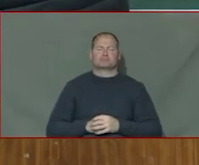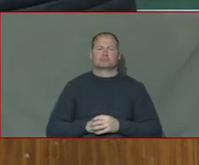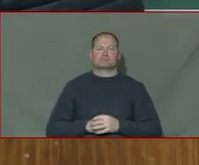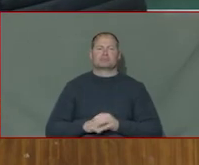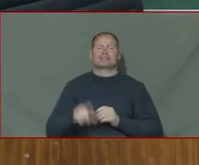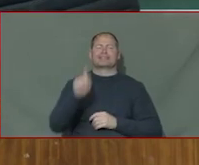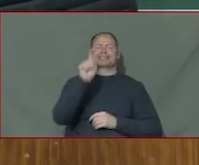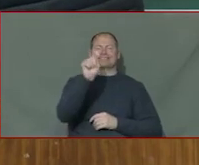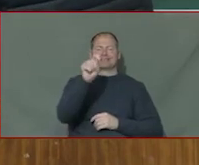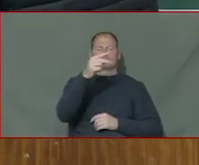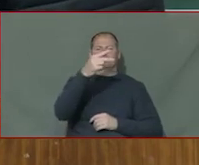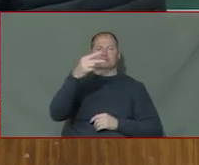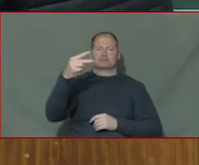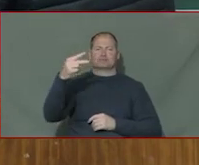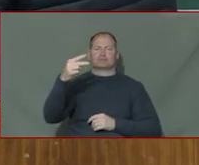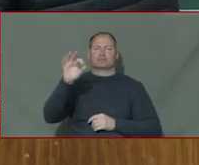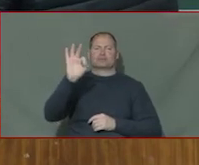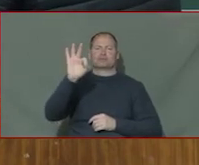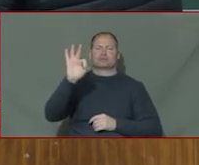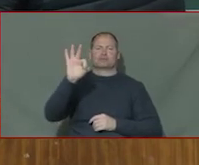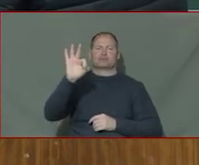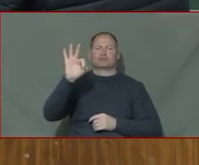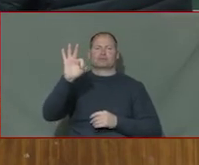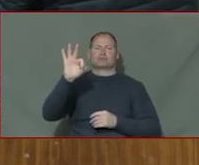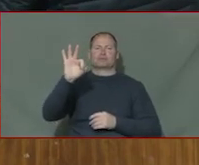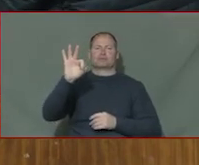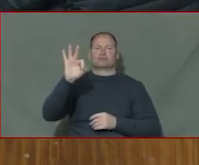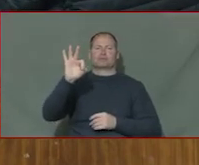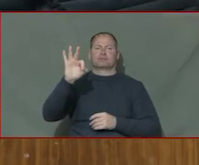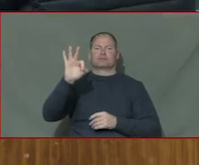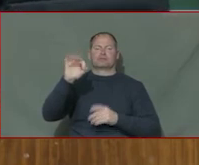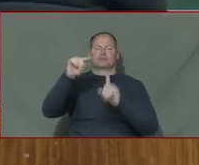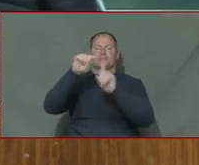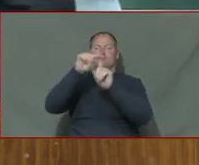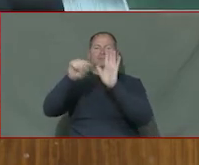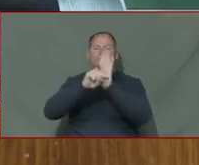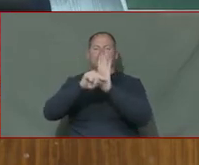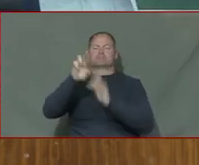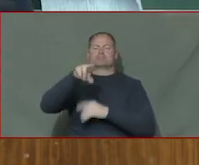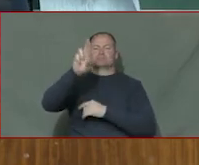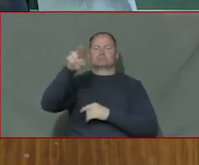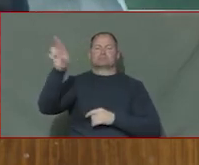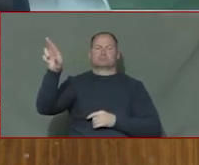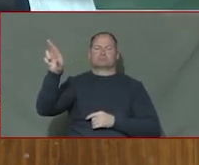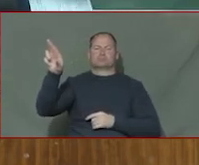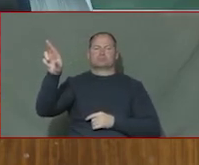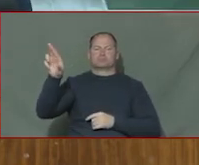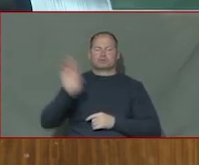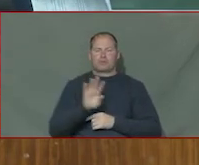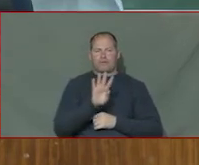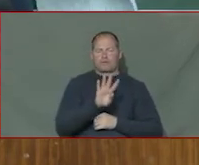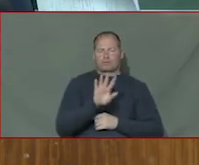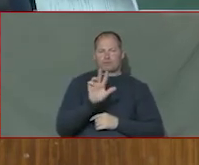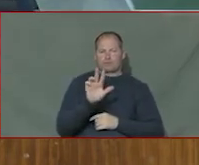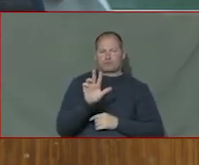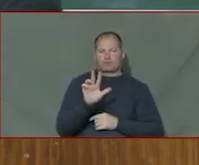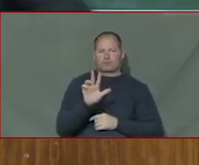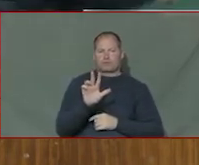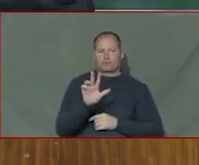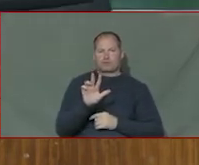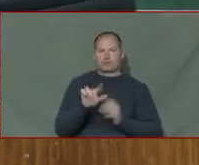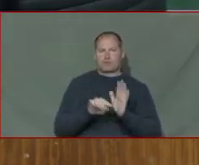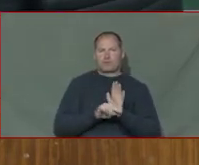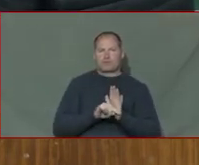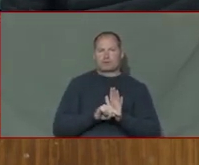is equal to 3 plus minus the square root of, that is 48. 9 minus